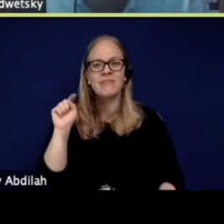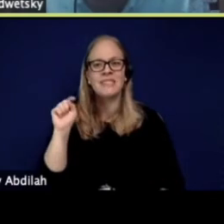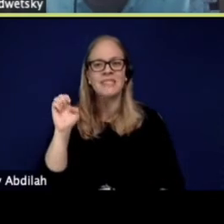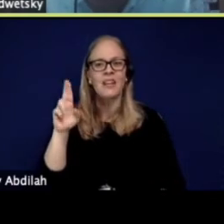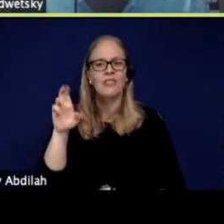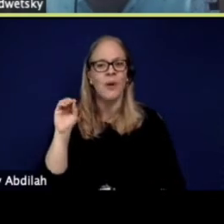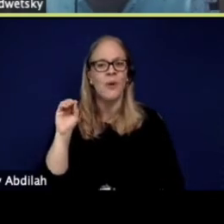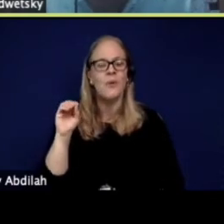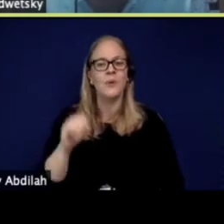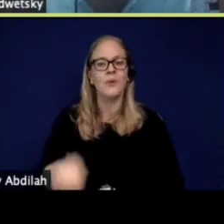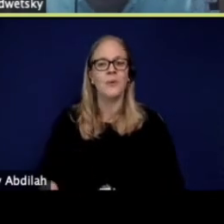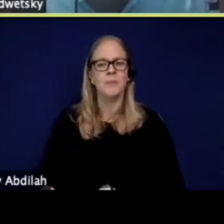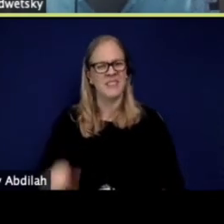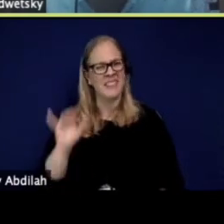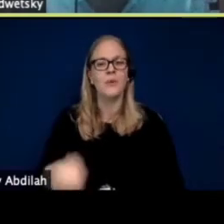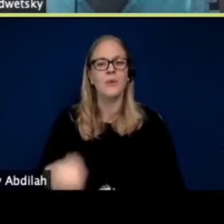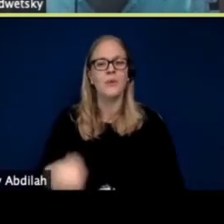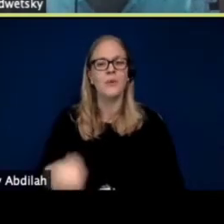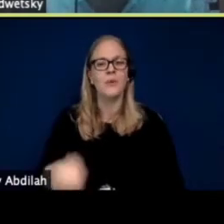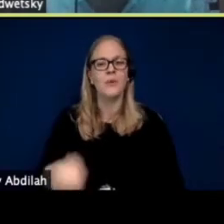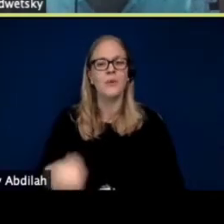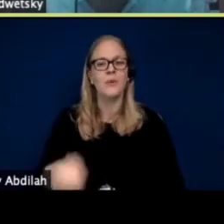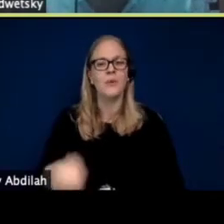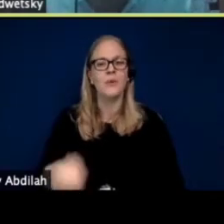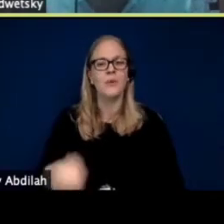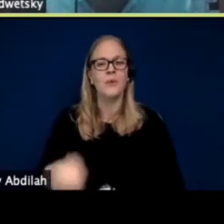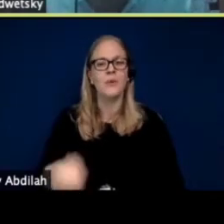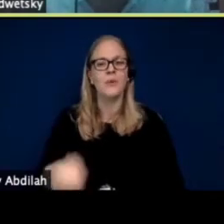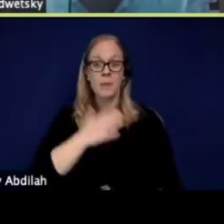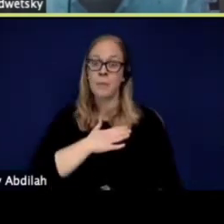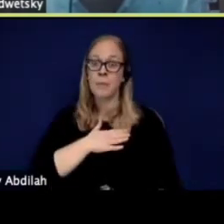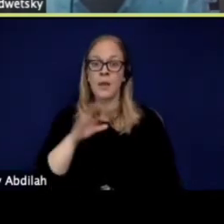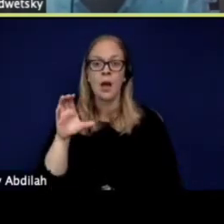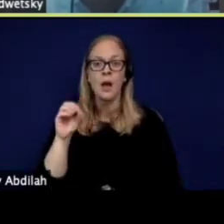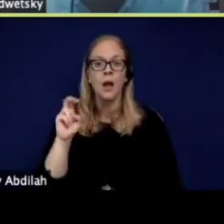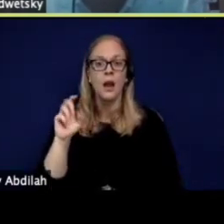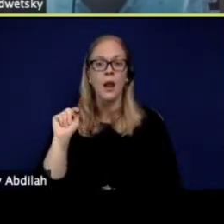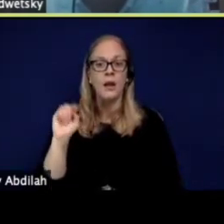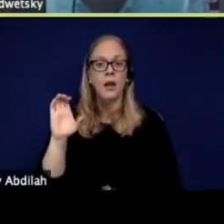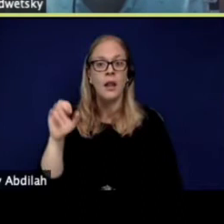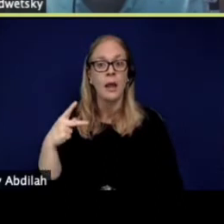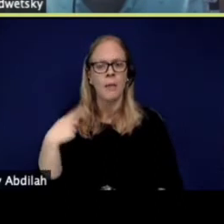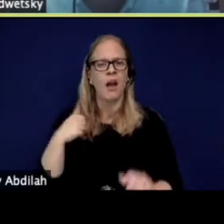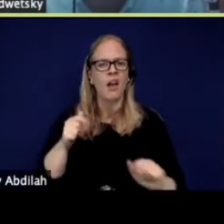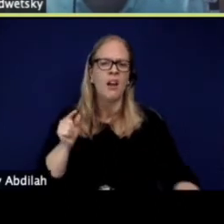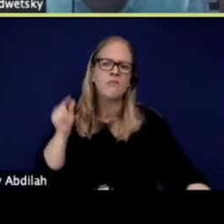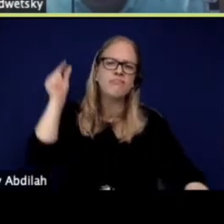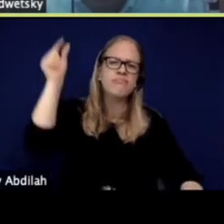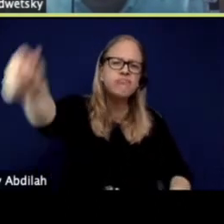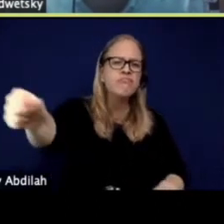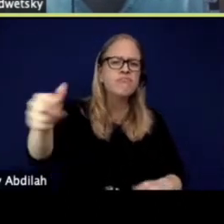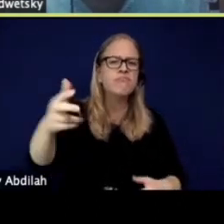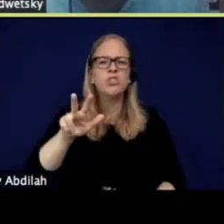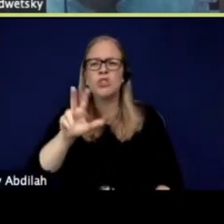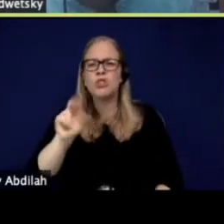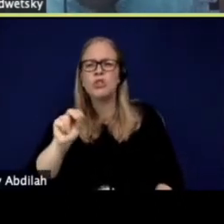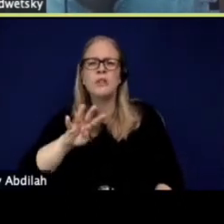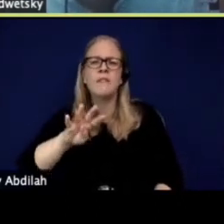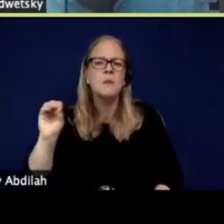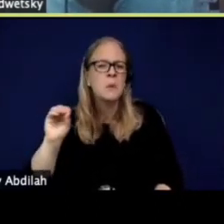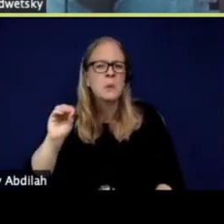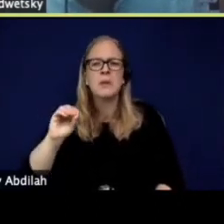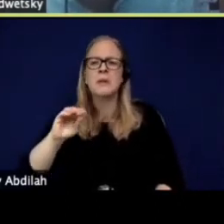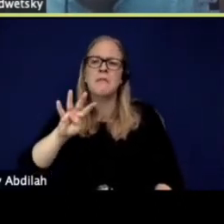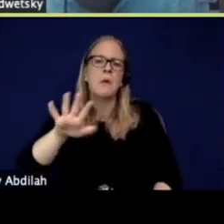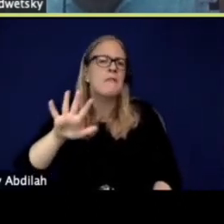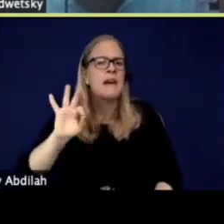because I can put the Connect clip 30, 45, 50 feet away, and I don't have to wear